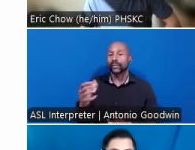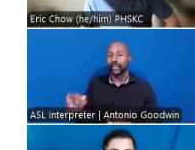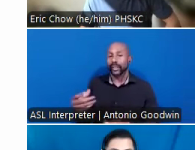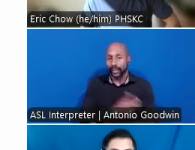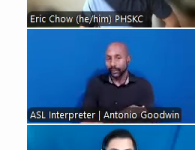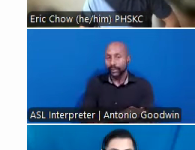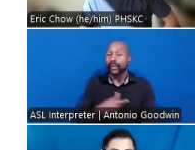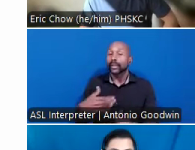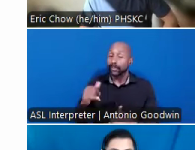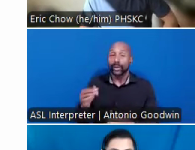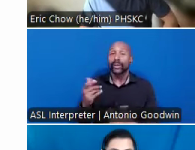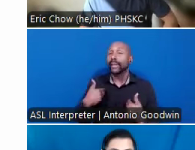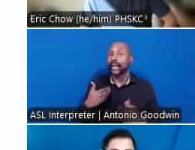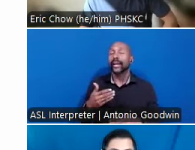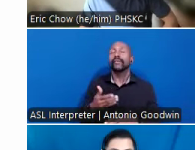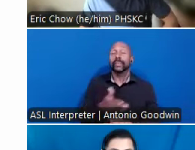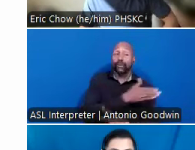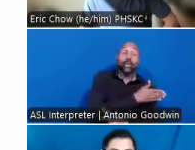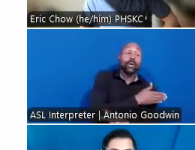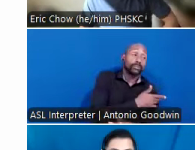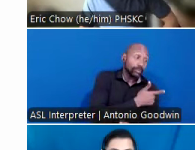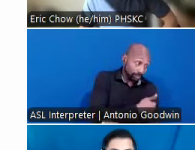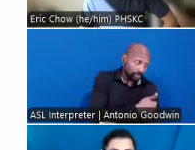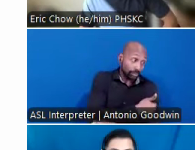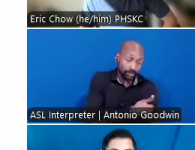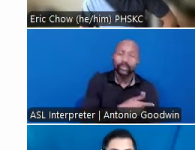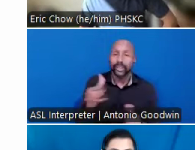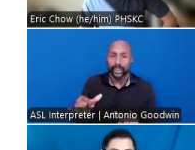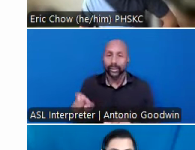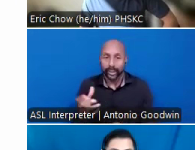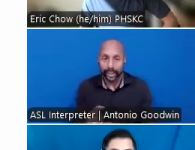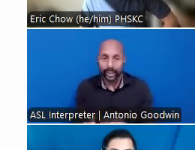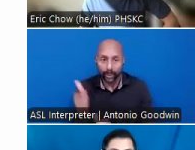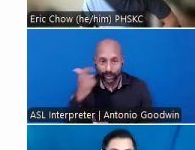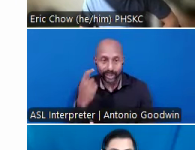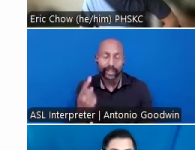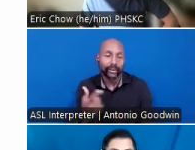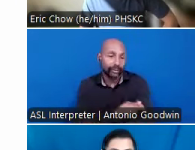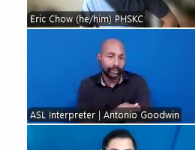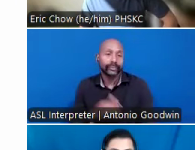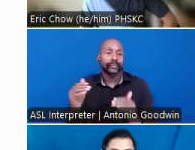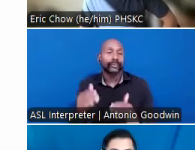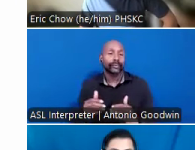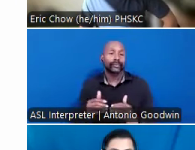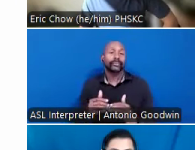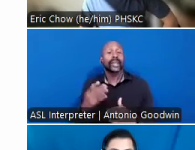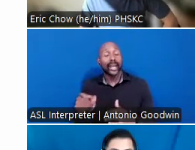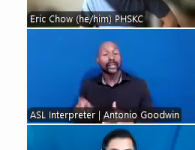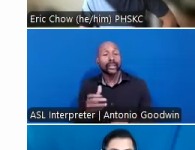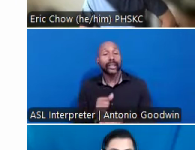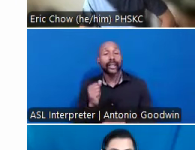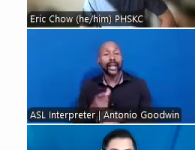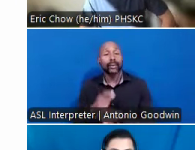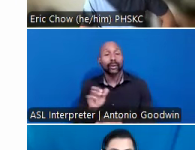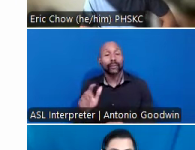vaccine. For children less than 8 months during the season, they should receive the RSV immunization if